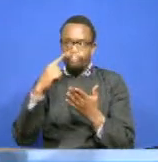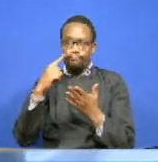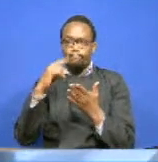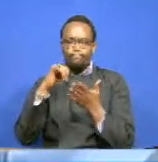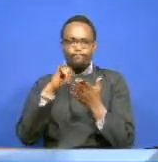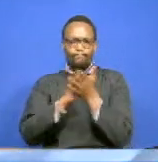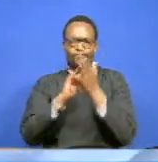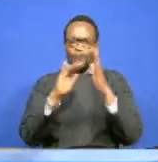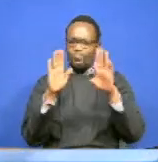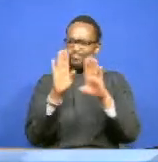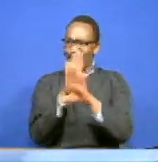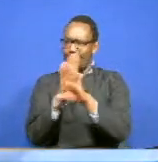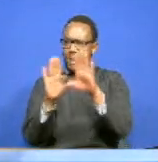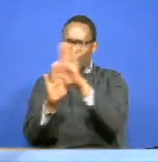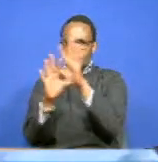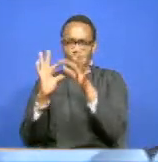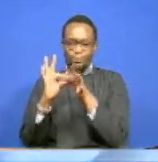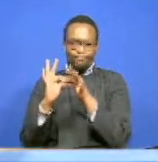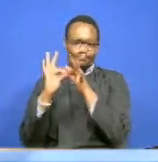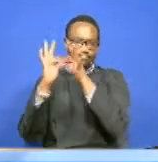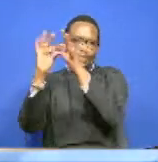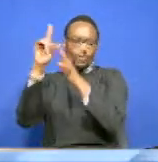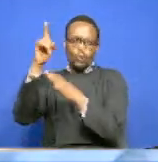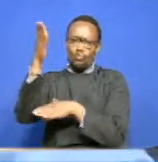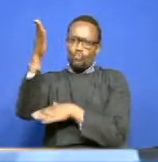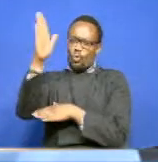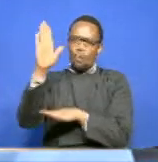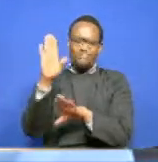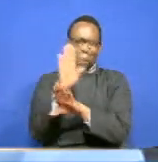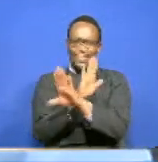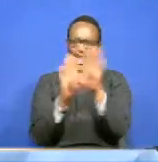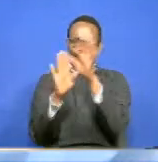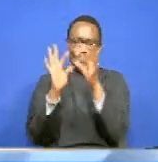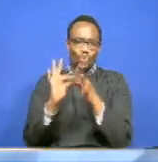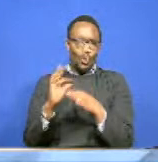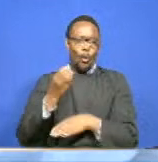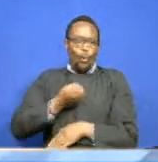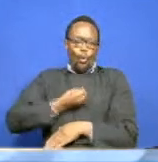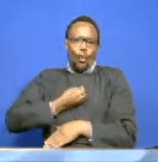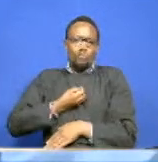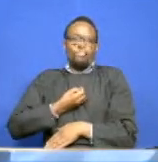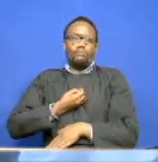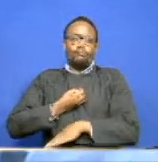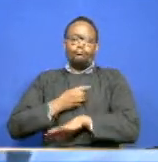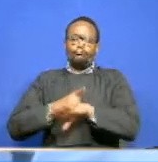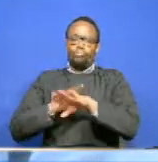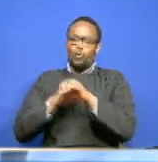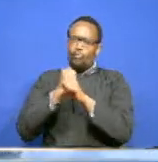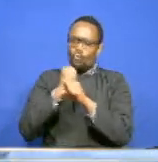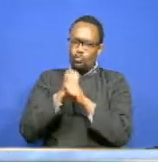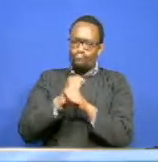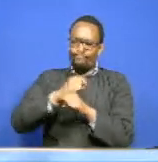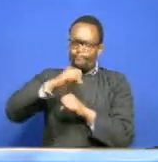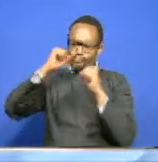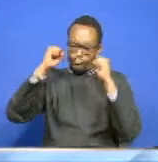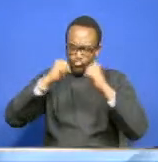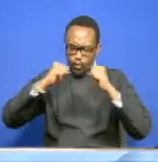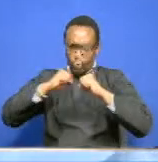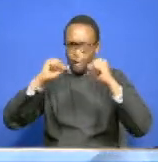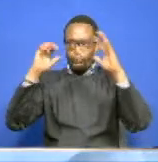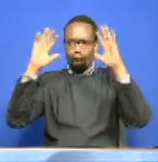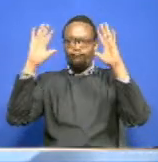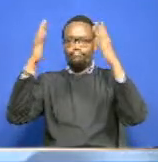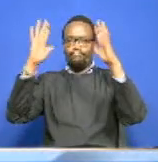cattle on a thousand hills belong to you, and so you are the God of all provision. As you do this, we shall be careful to celebrate